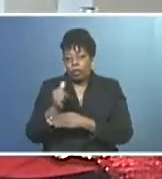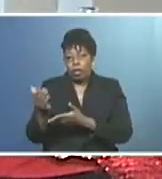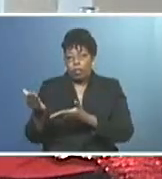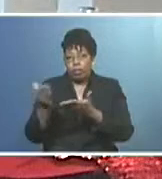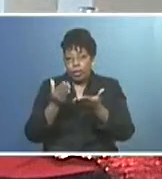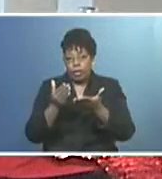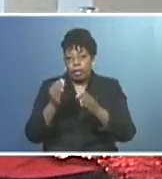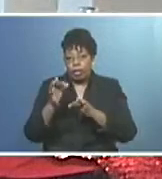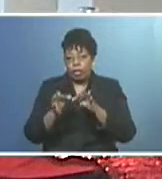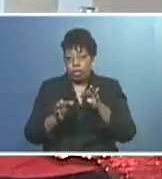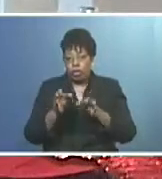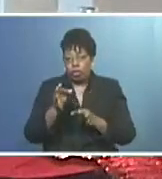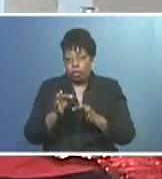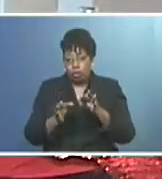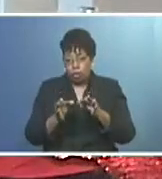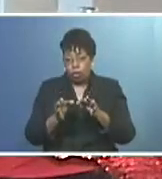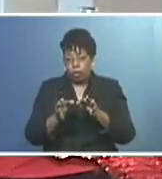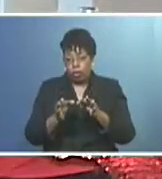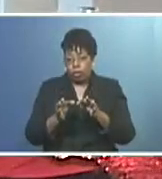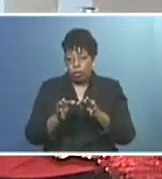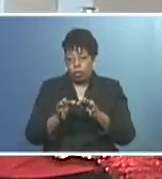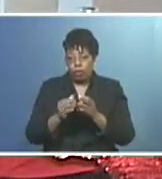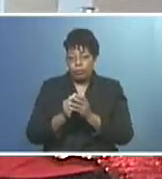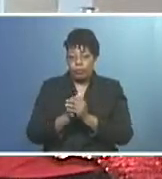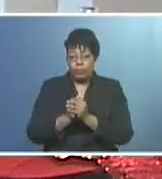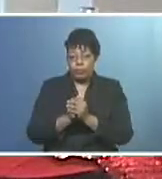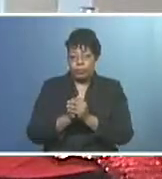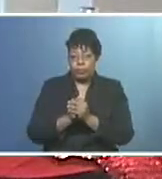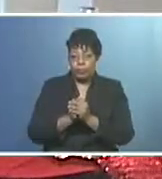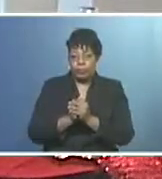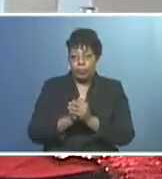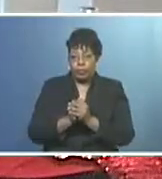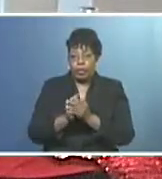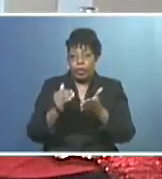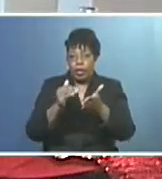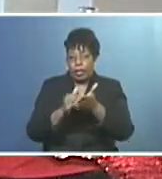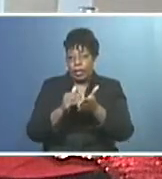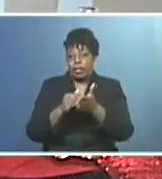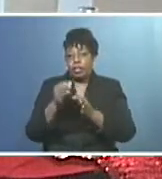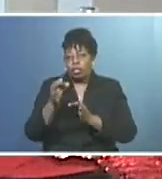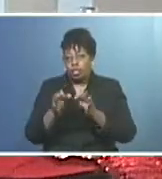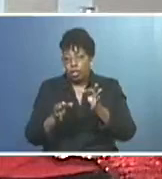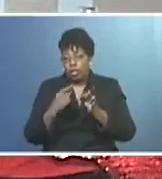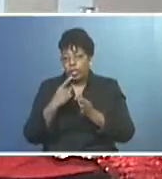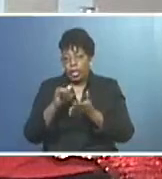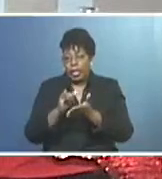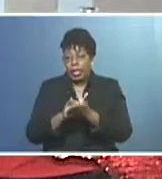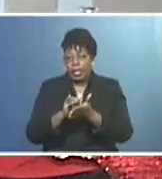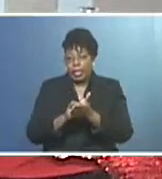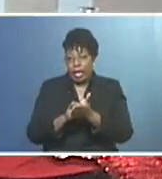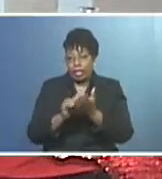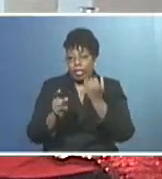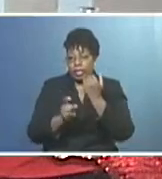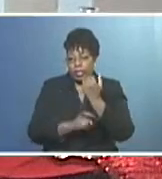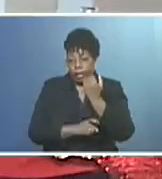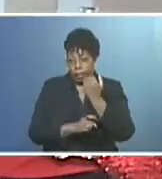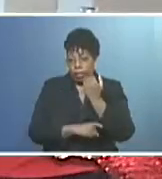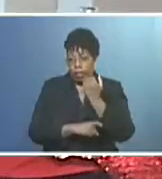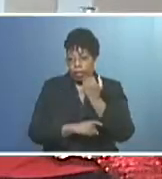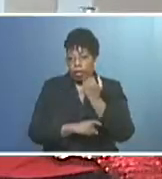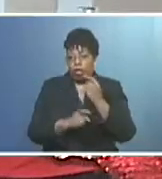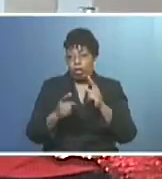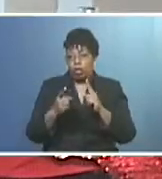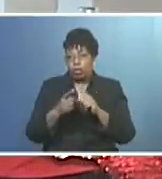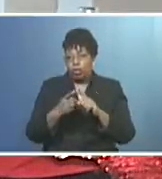into disrepute and prejudice the due administration of justice. She indicated that the contemptor deliberately set out